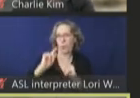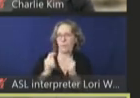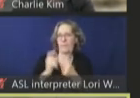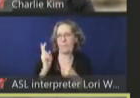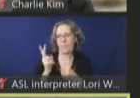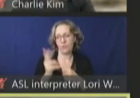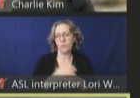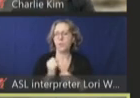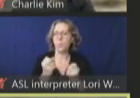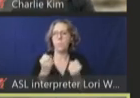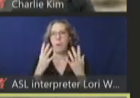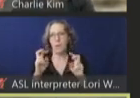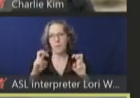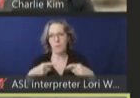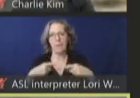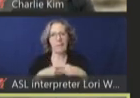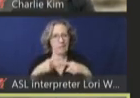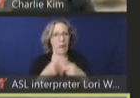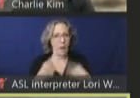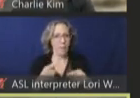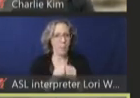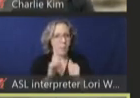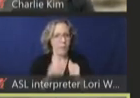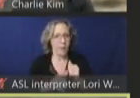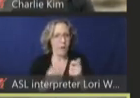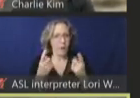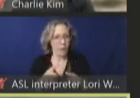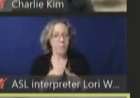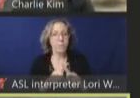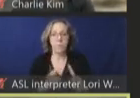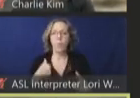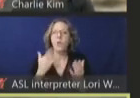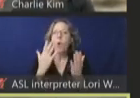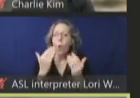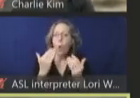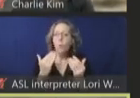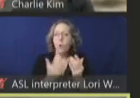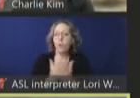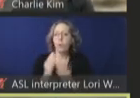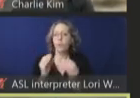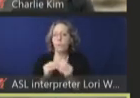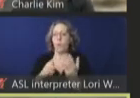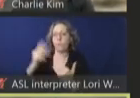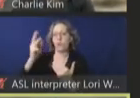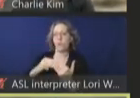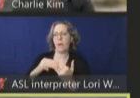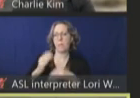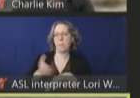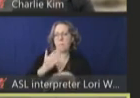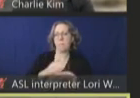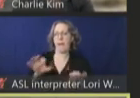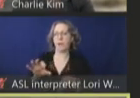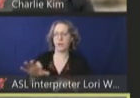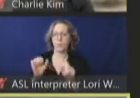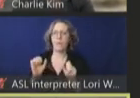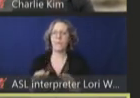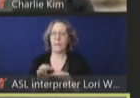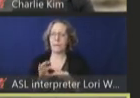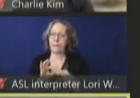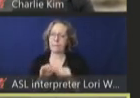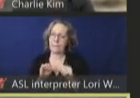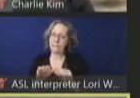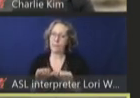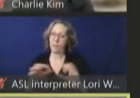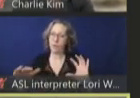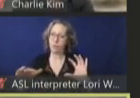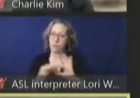well, but we're hoping that in more programmatic action, we can continue to bridge